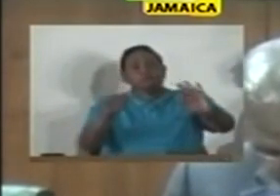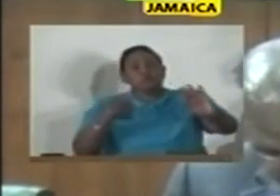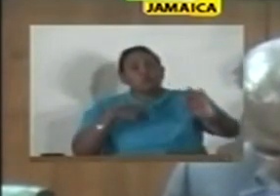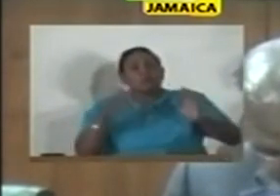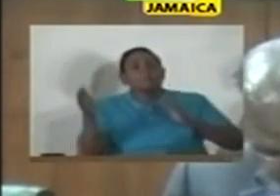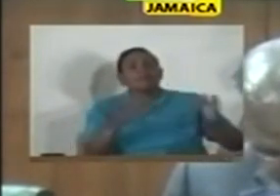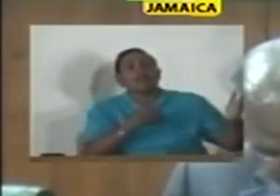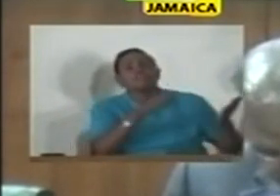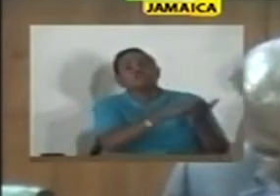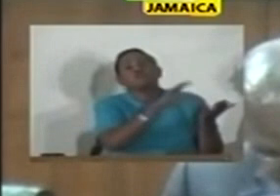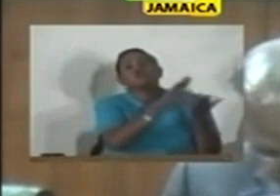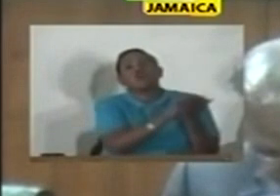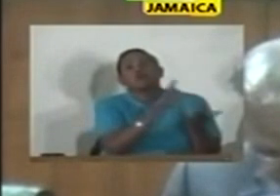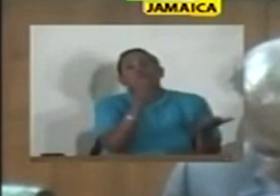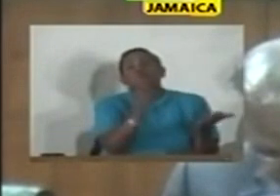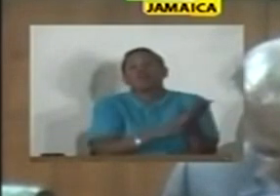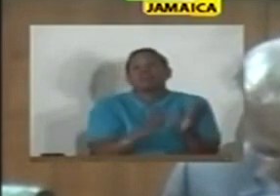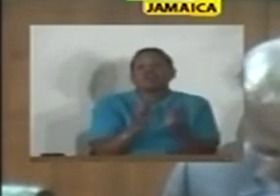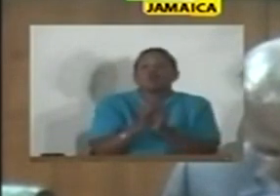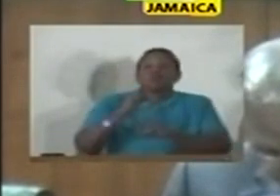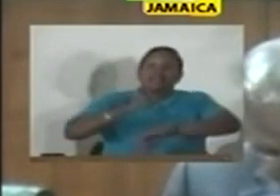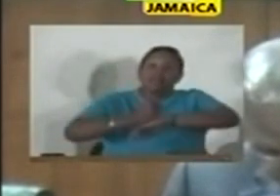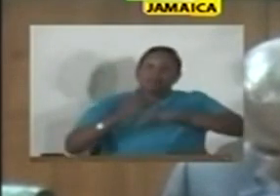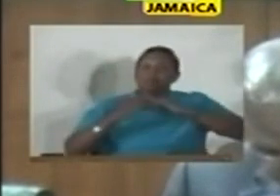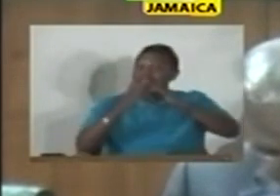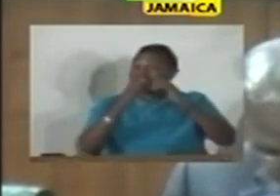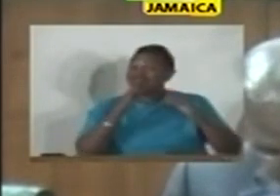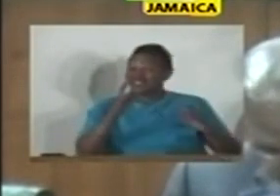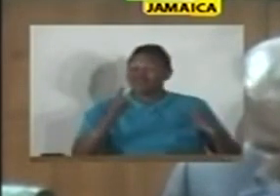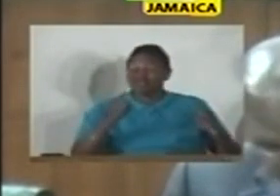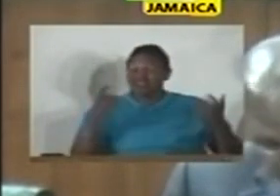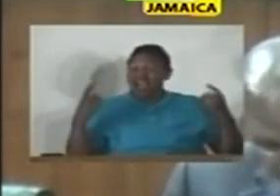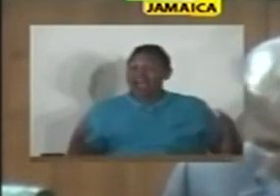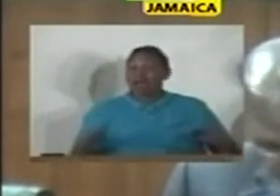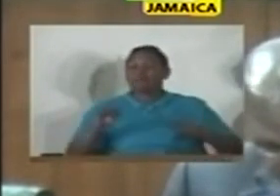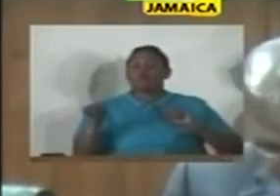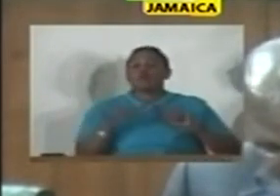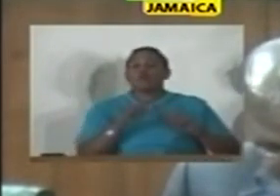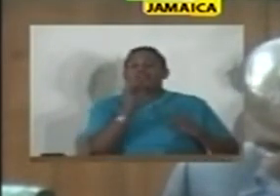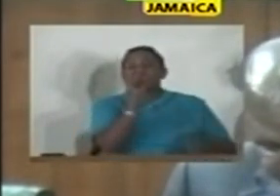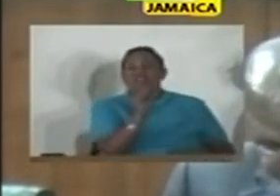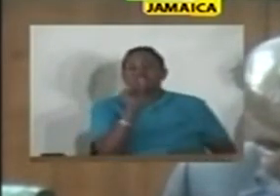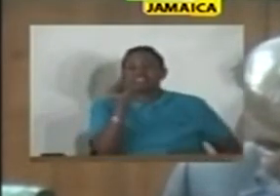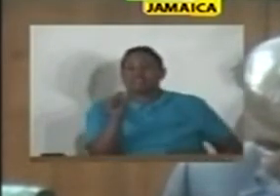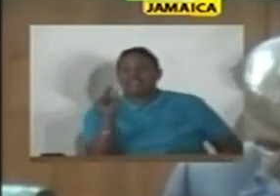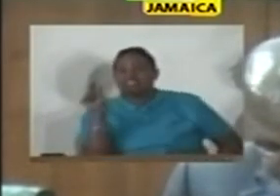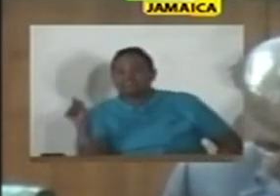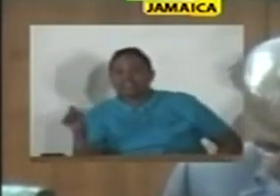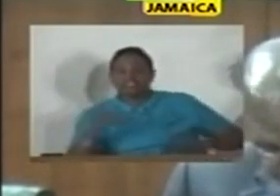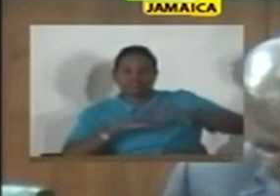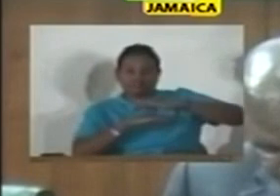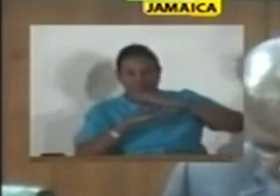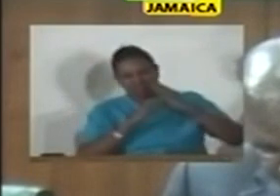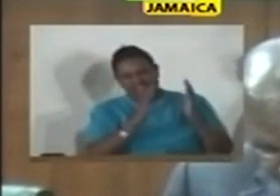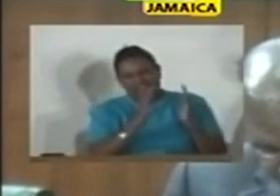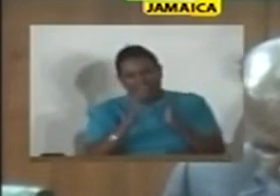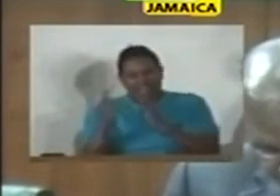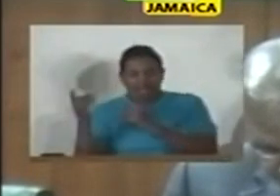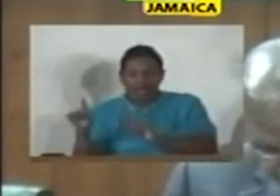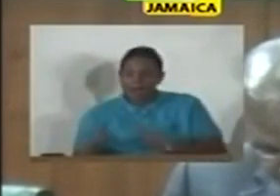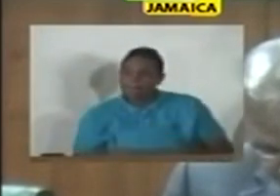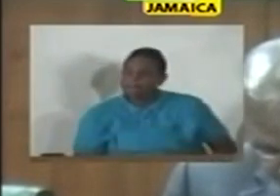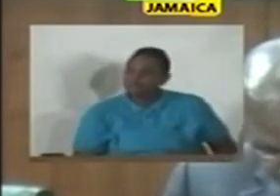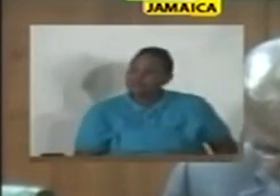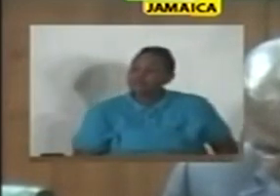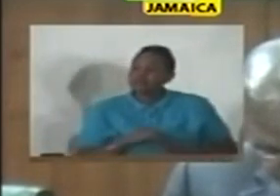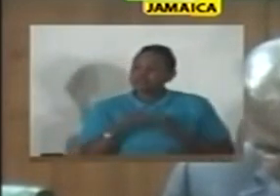this document ratified with implementation taking place on a phased basis. Mr. Speaker, in this new